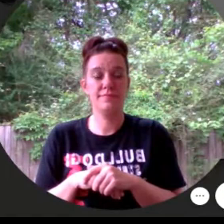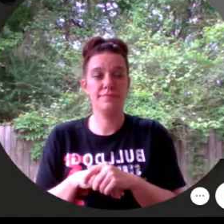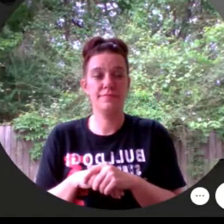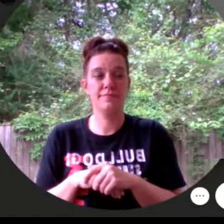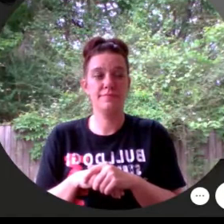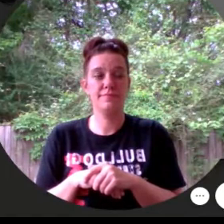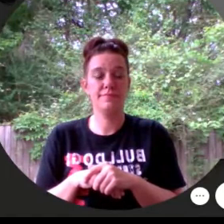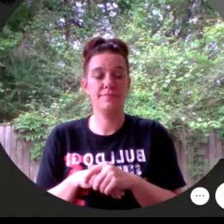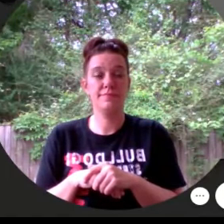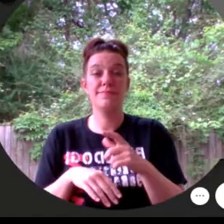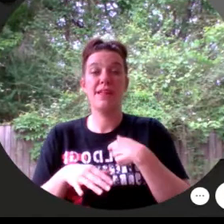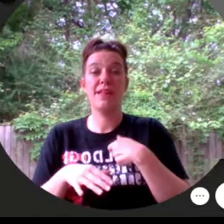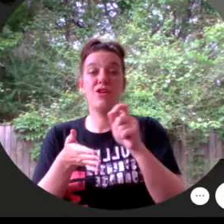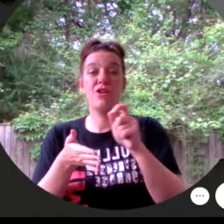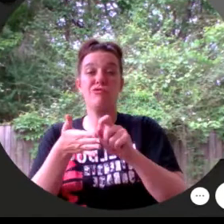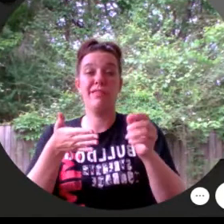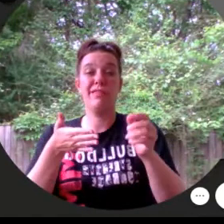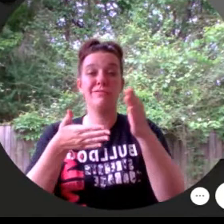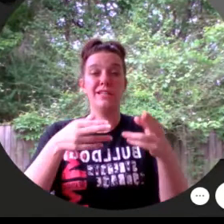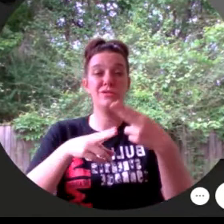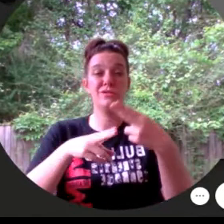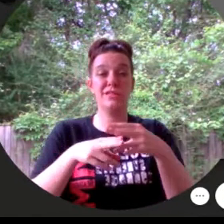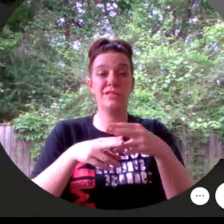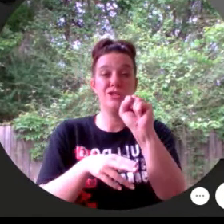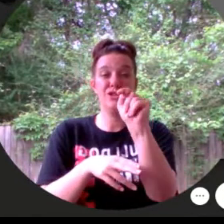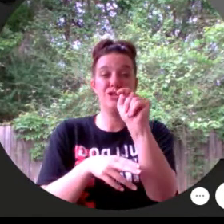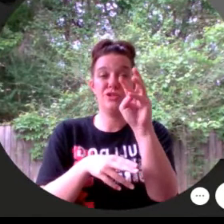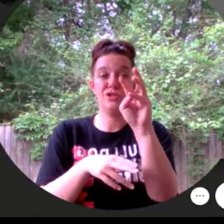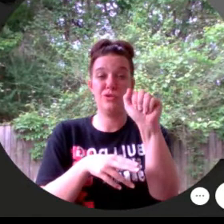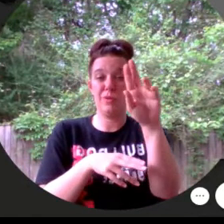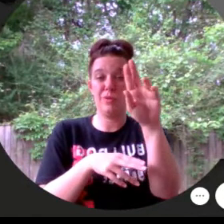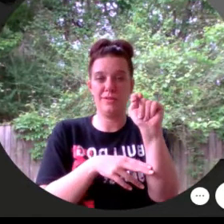that next to his name here. Stuart.